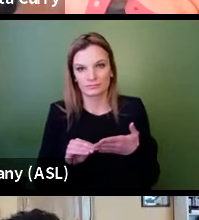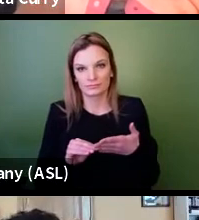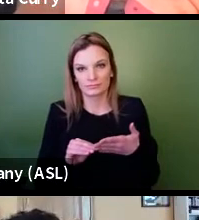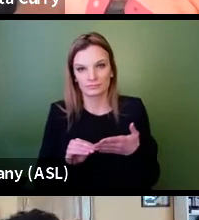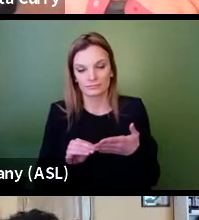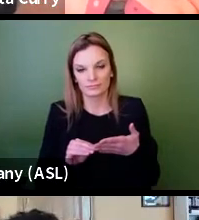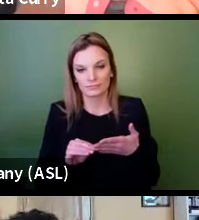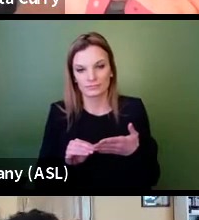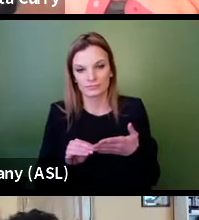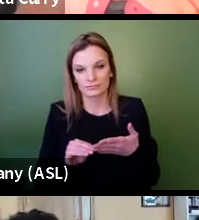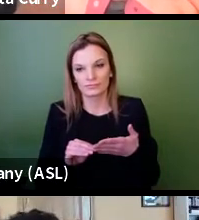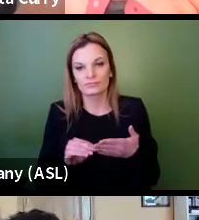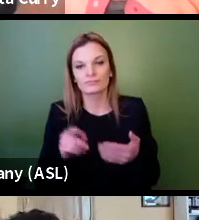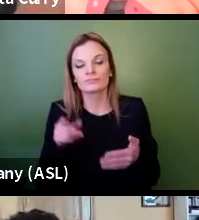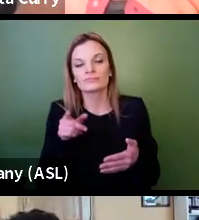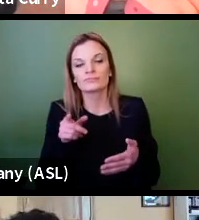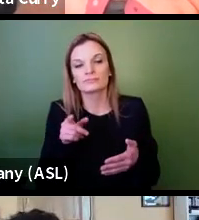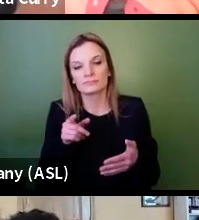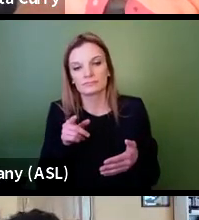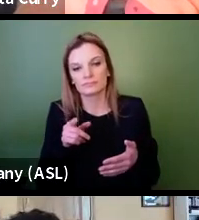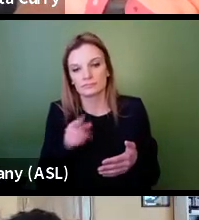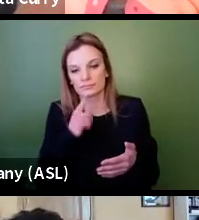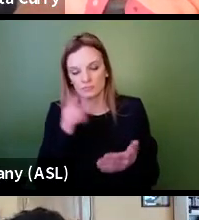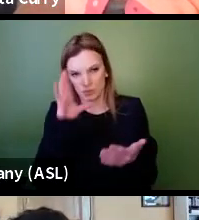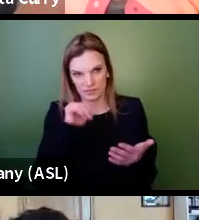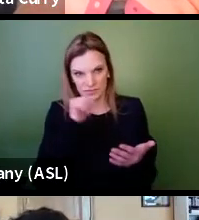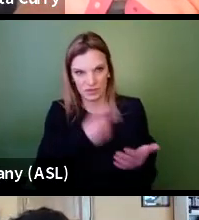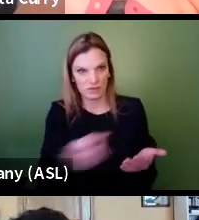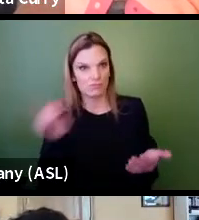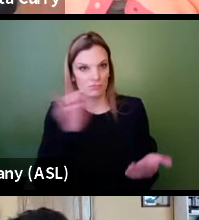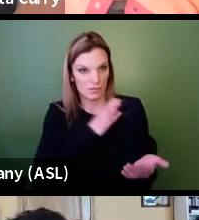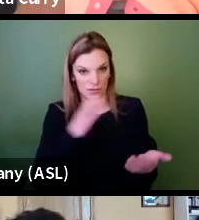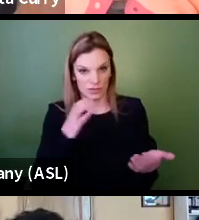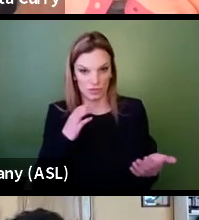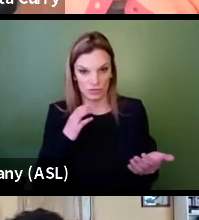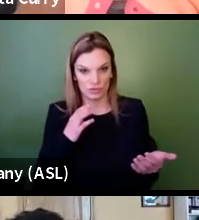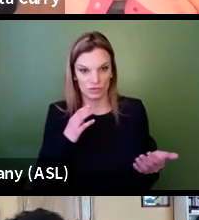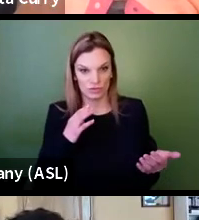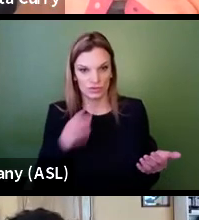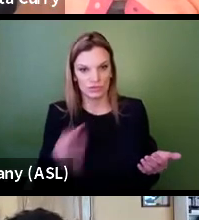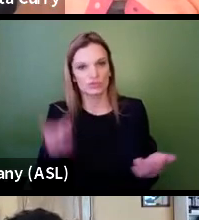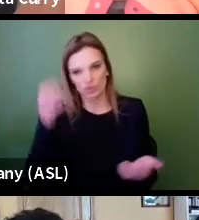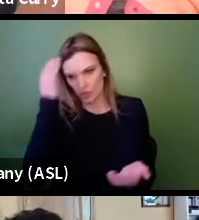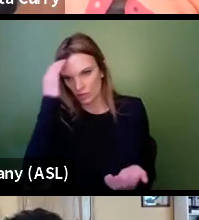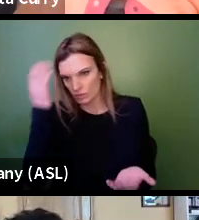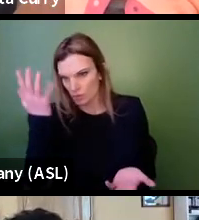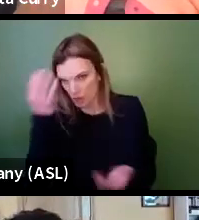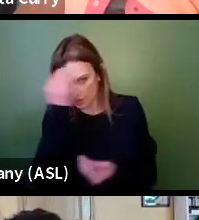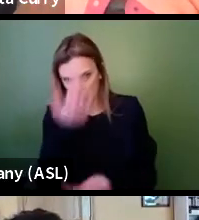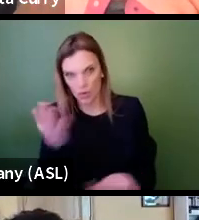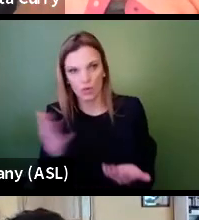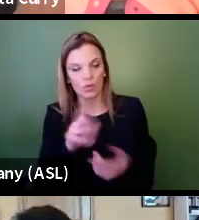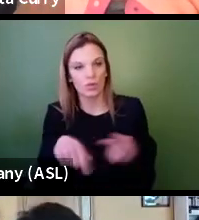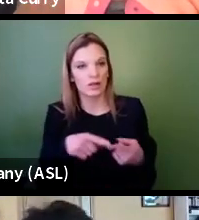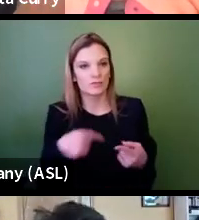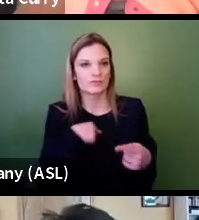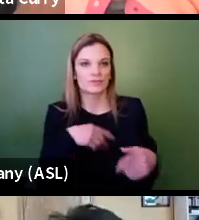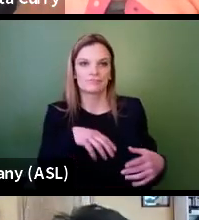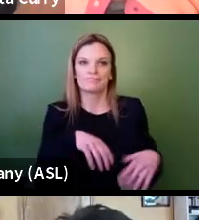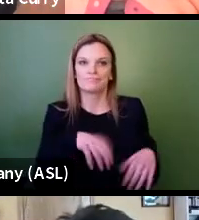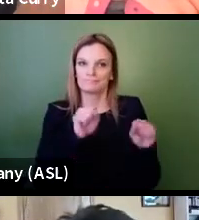she suggested also letting the other commissioners know when we were going to be engaging in outreach. So I just wanted